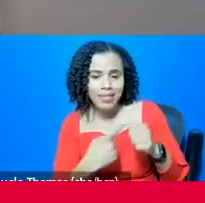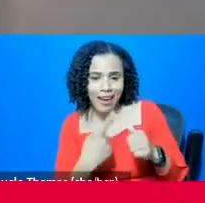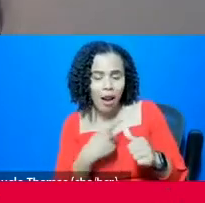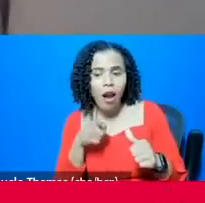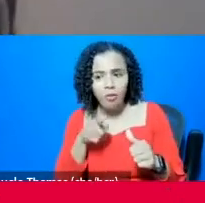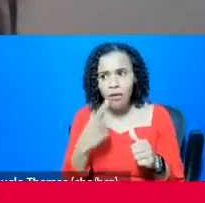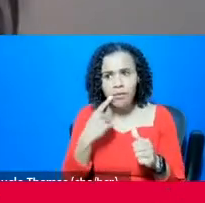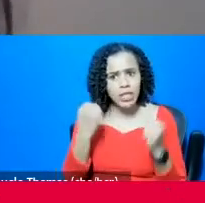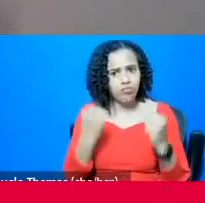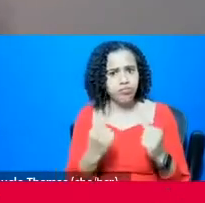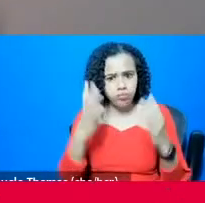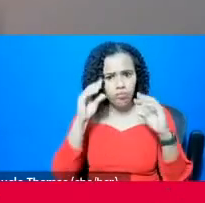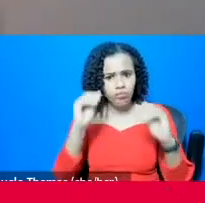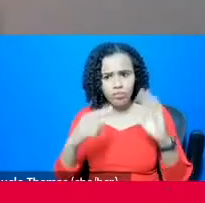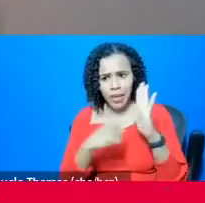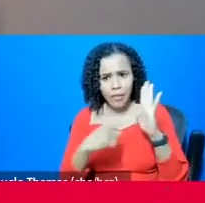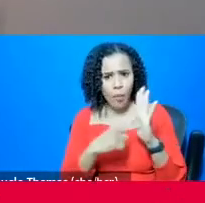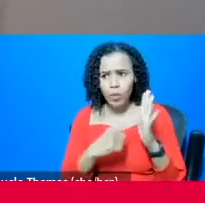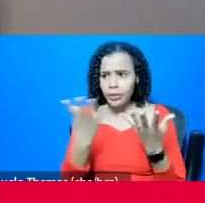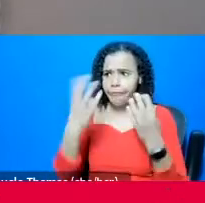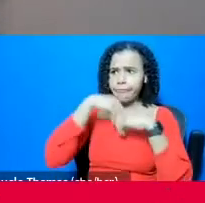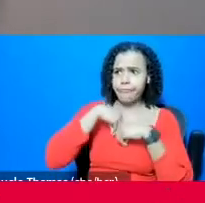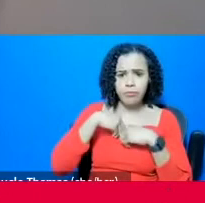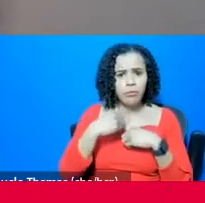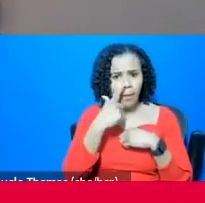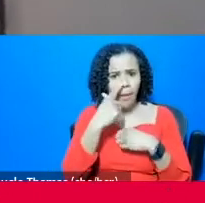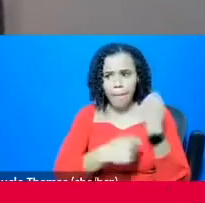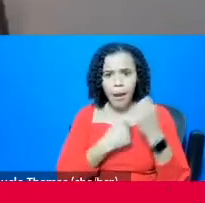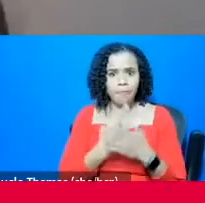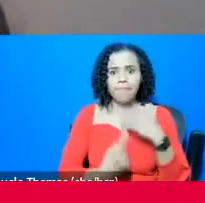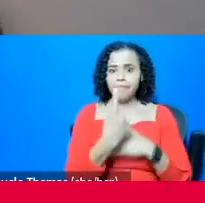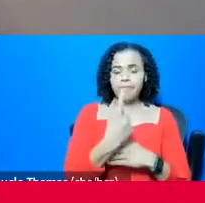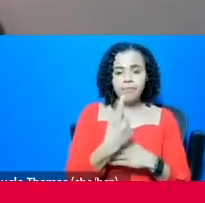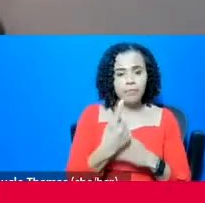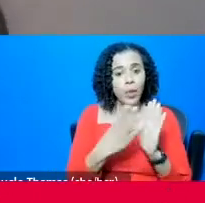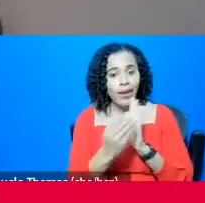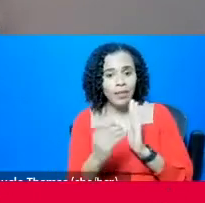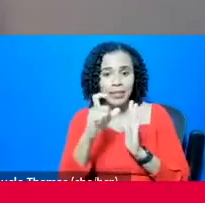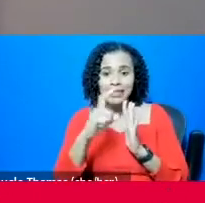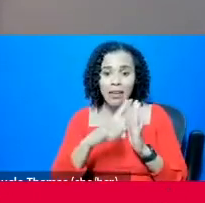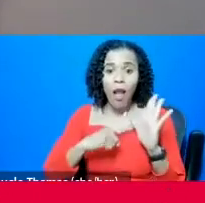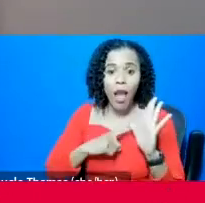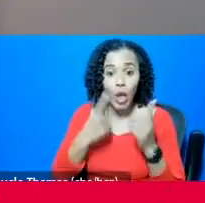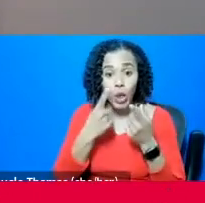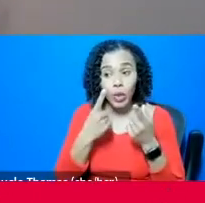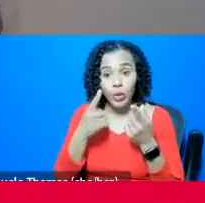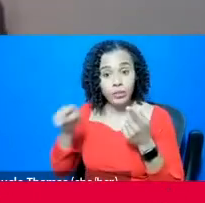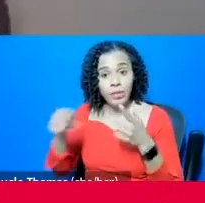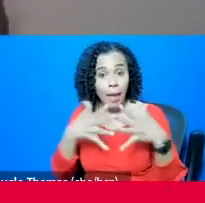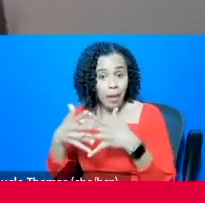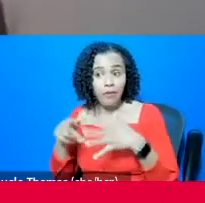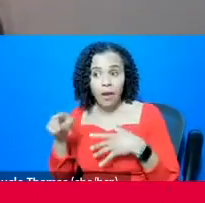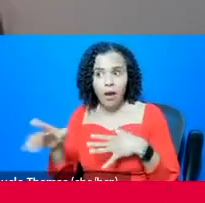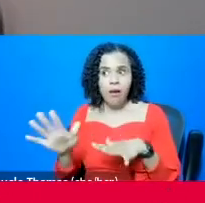incredibly important if we are to be a self-sustainable society. And you know, the CIA, for example, the US, they were incredibly threatened by that and led